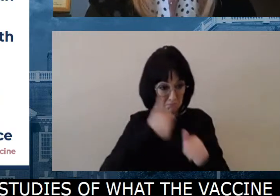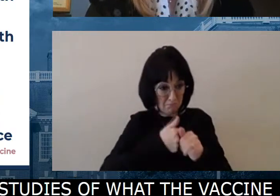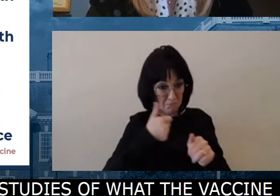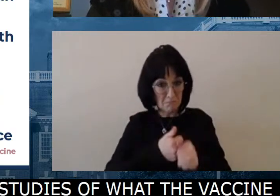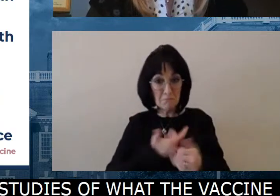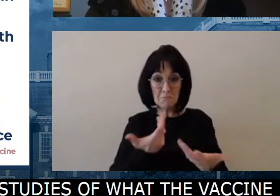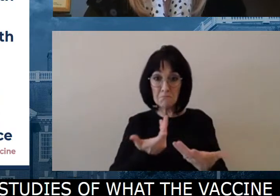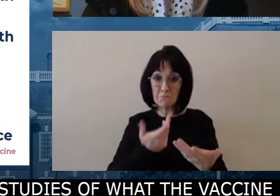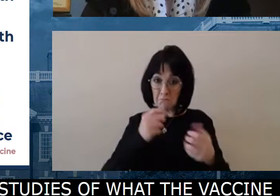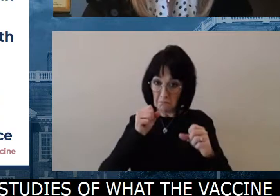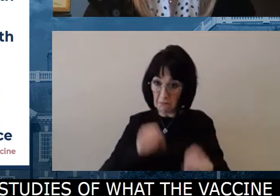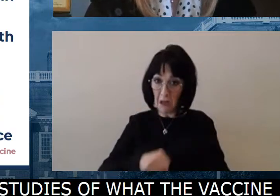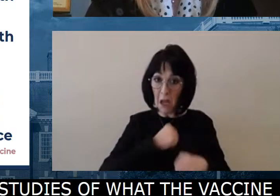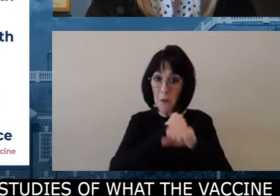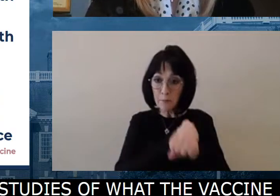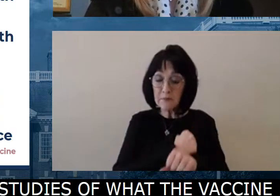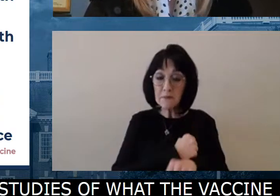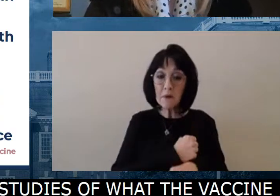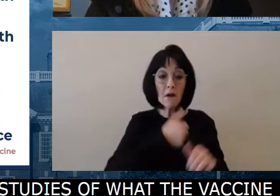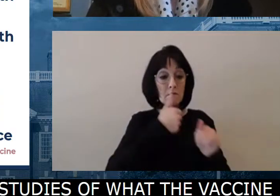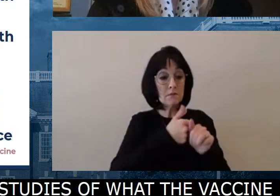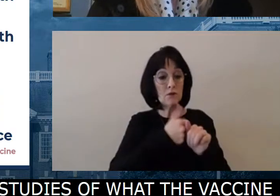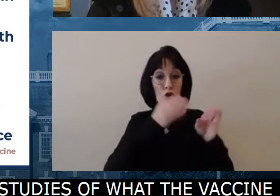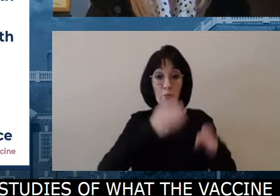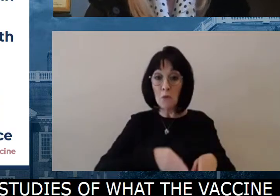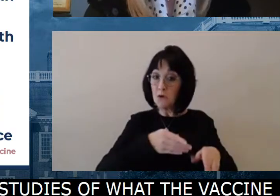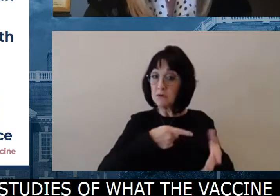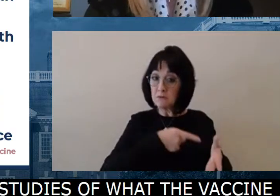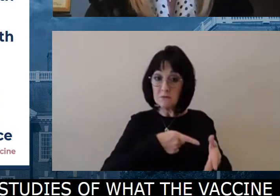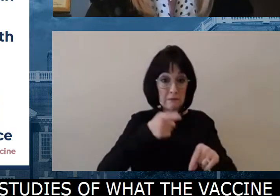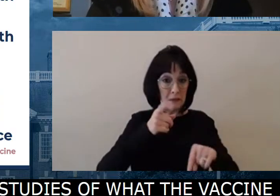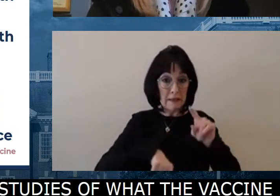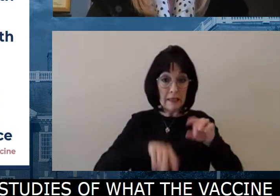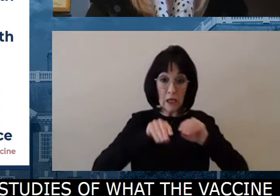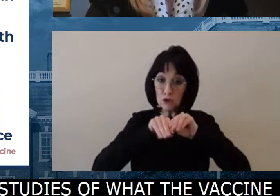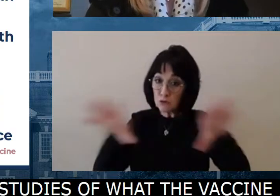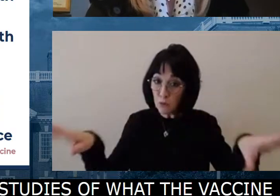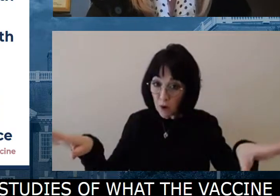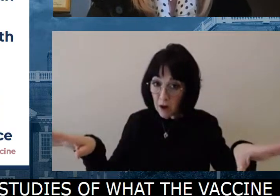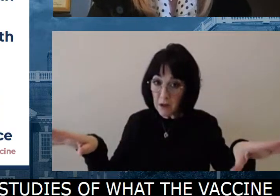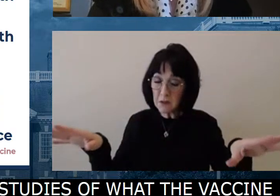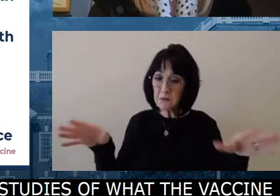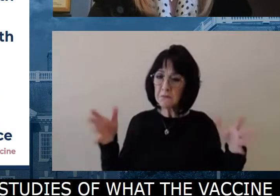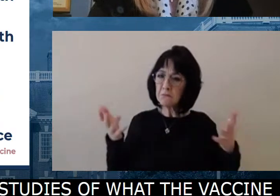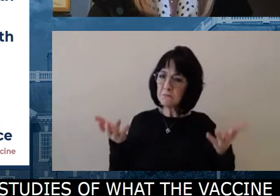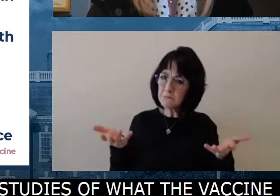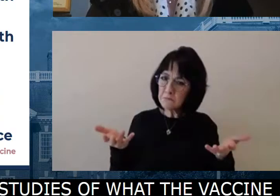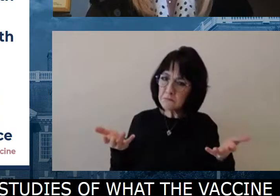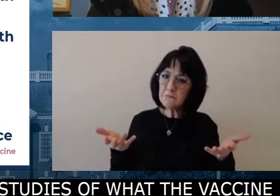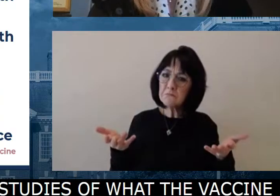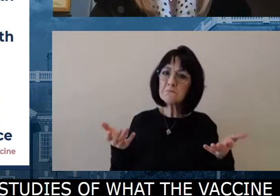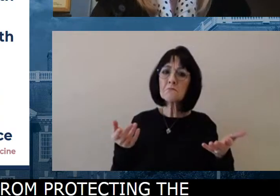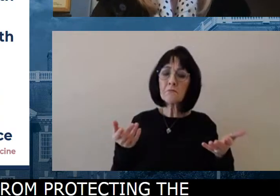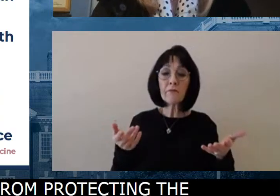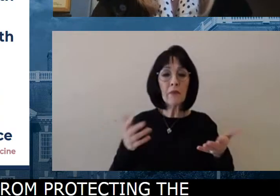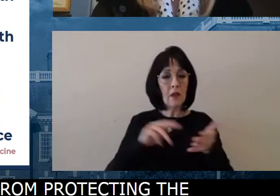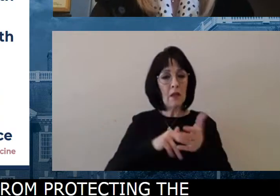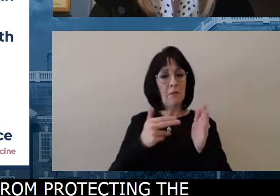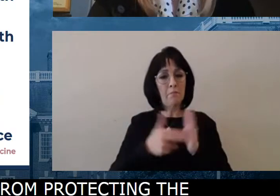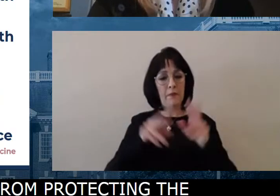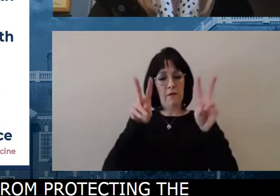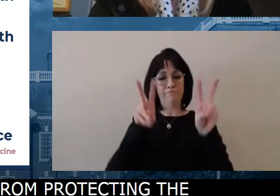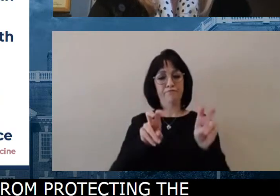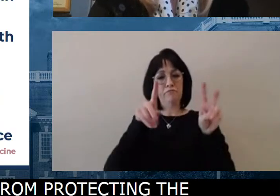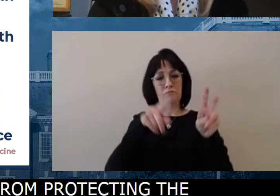spreading COVID. And, we'll make a note that being fully vaccinated, which